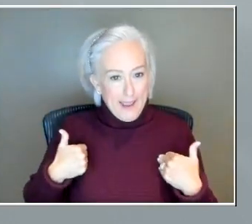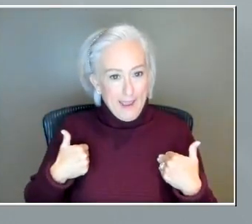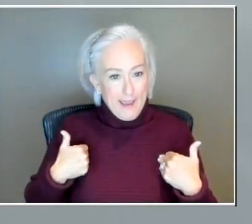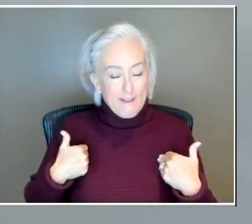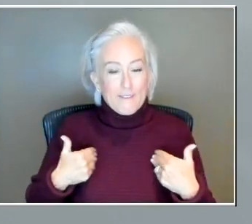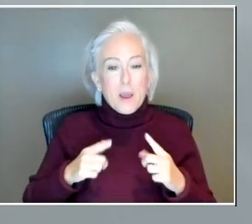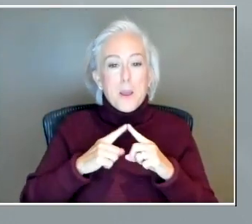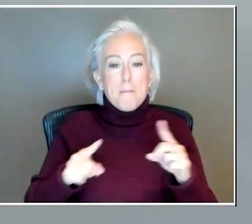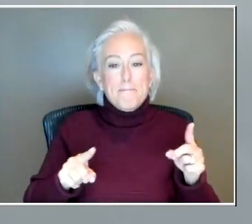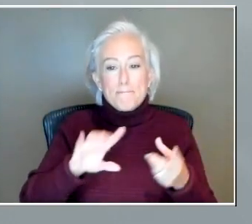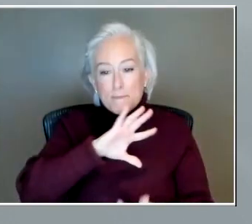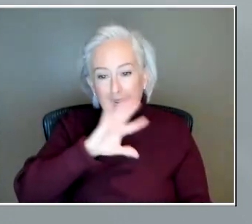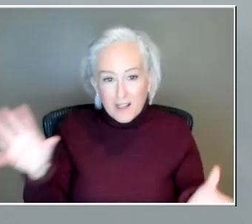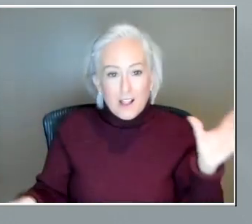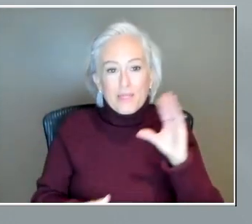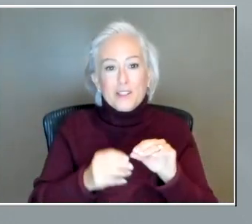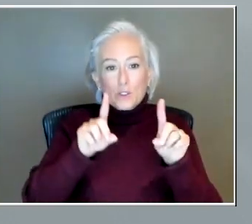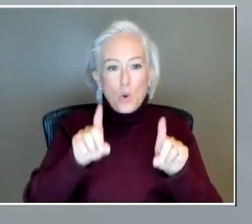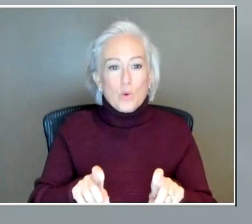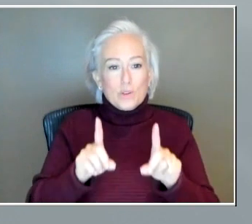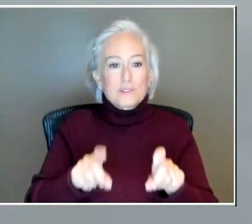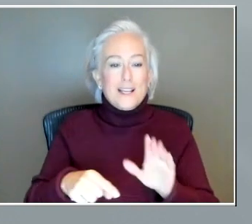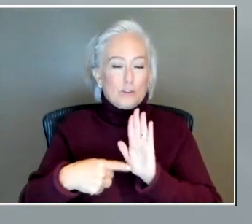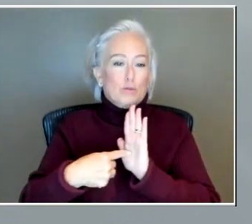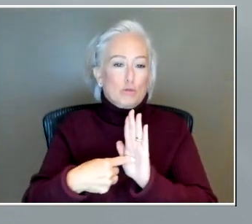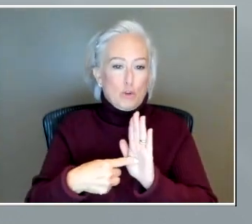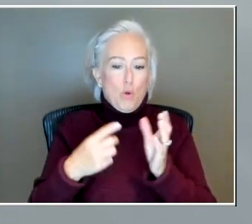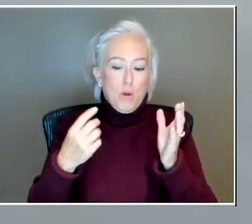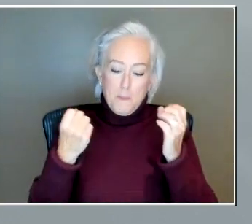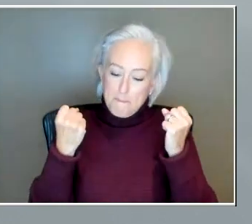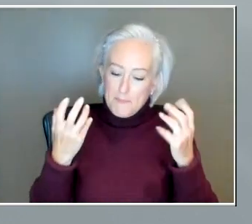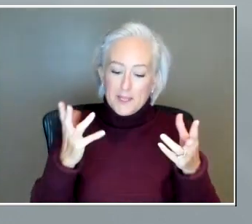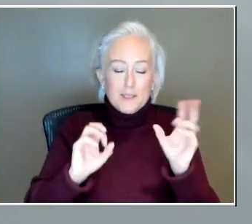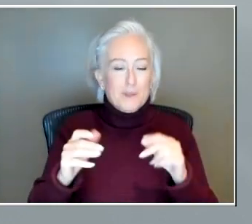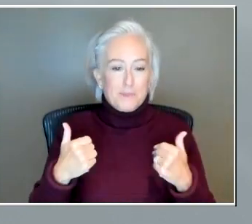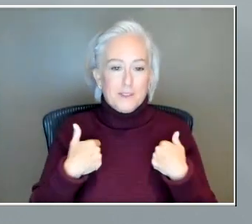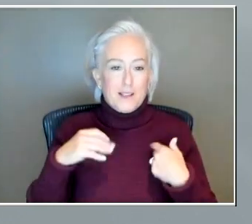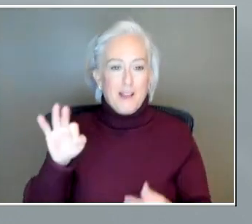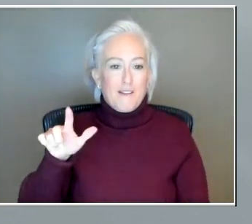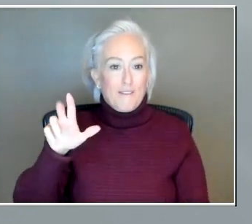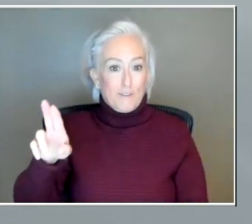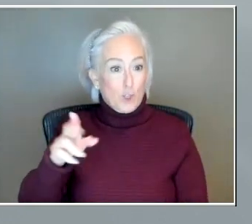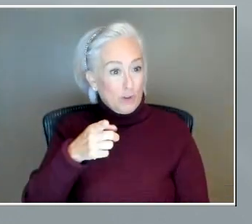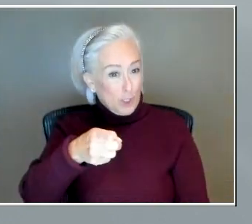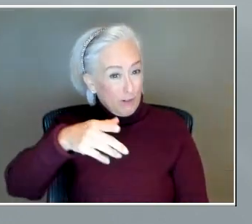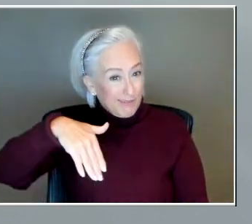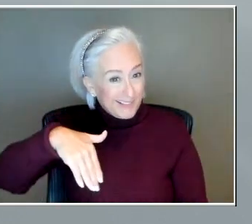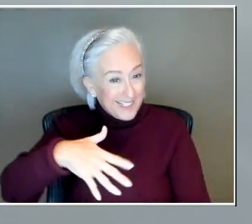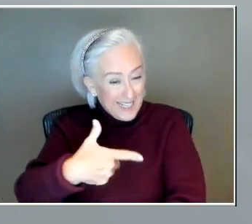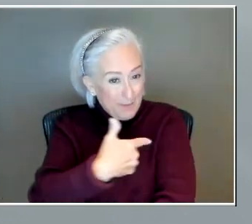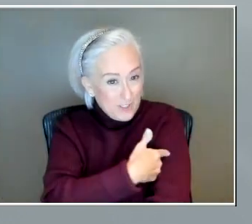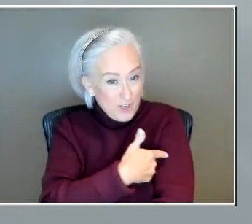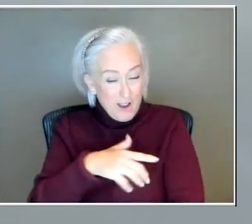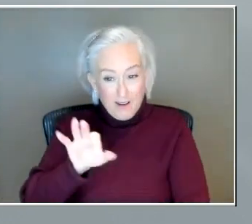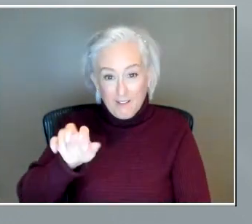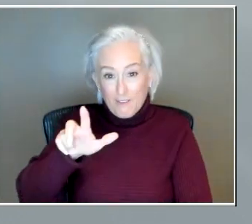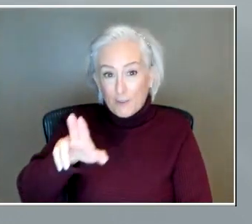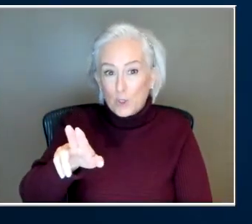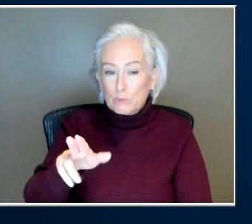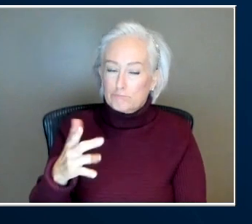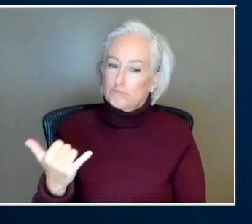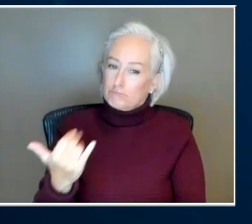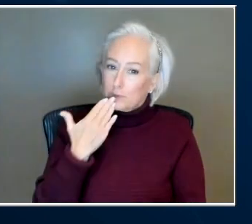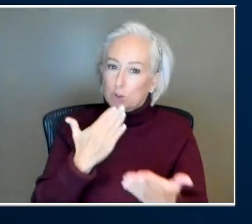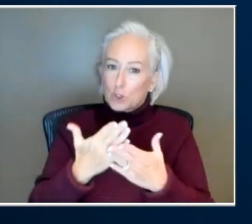tests for influenza positive. So if you haven't got your influenza vaccine yet, now is a good time to go get it, because overall the trends